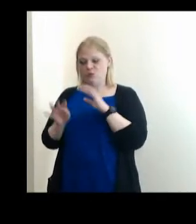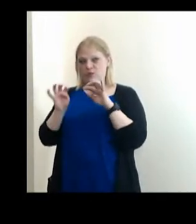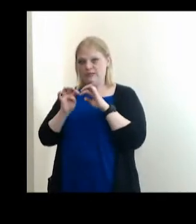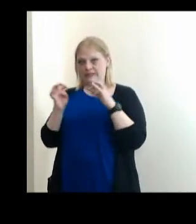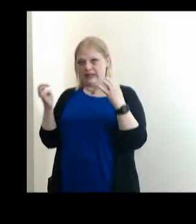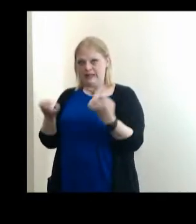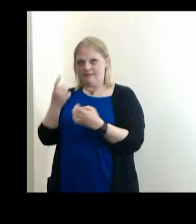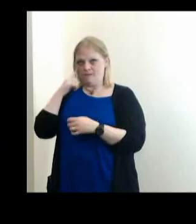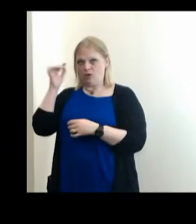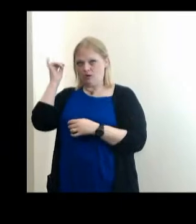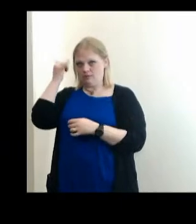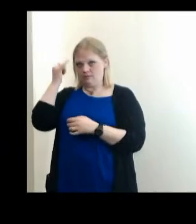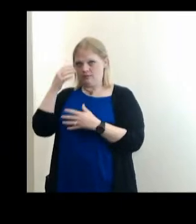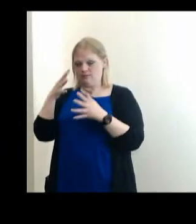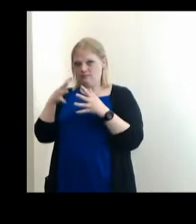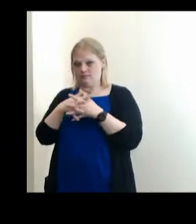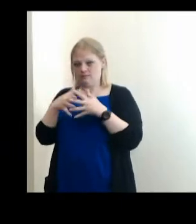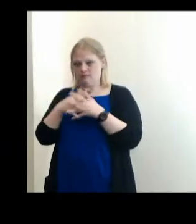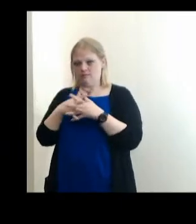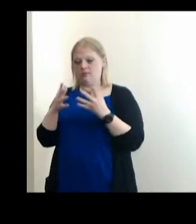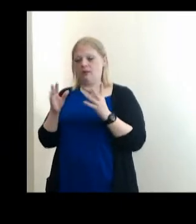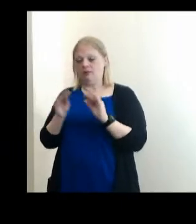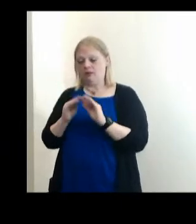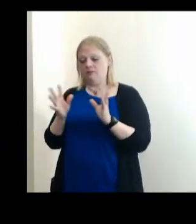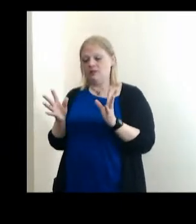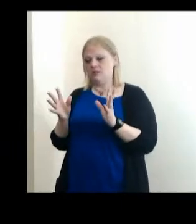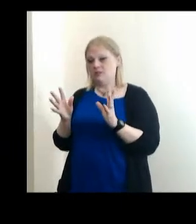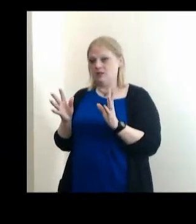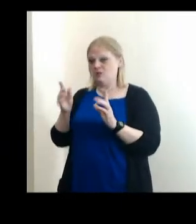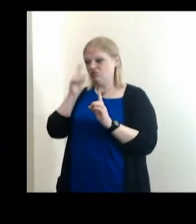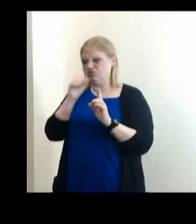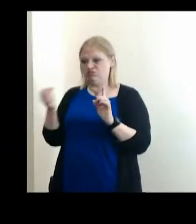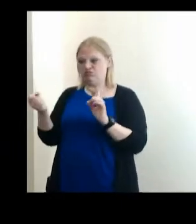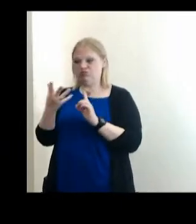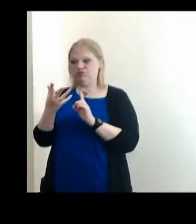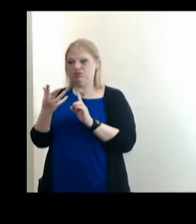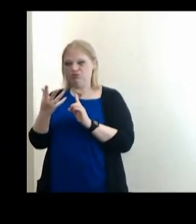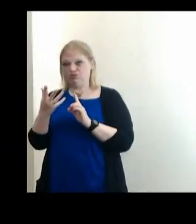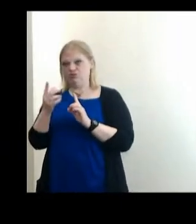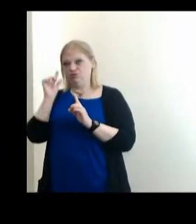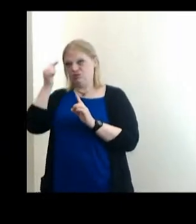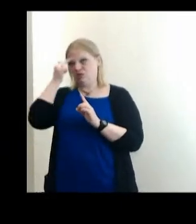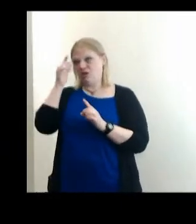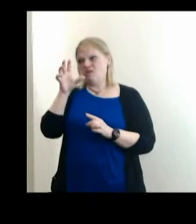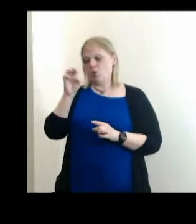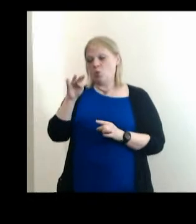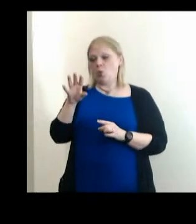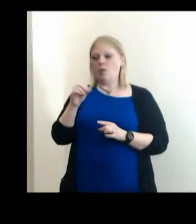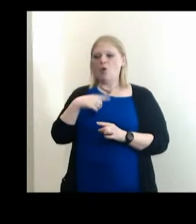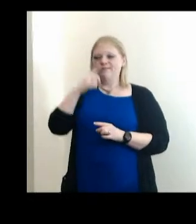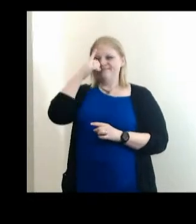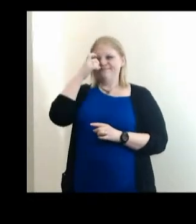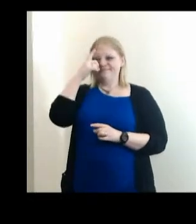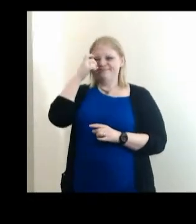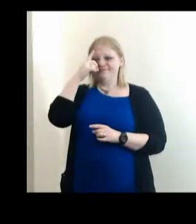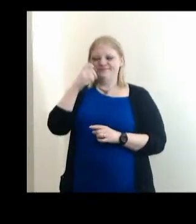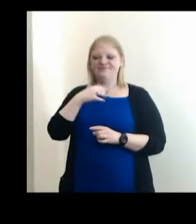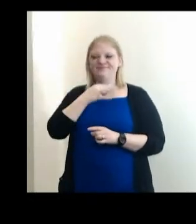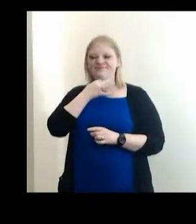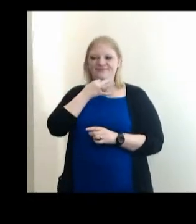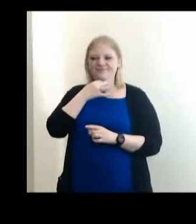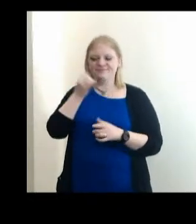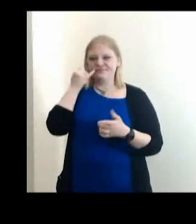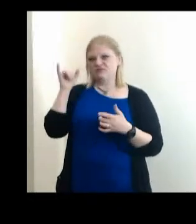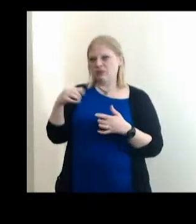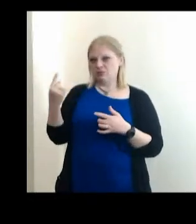Stadium. Clearly, it was met with some backlash by many, and even Governor Cuomo questioned if that was